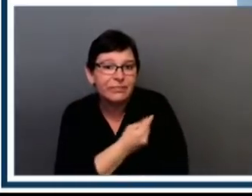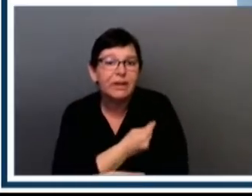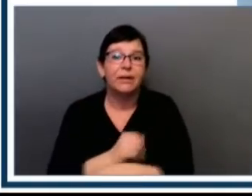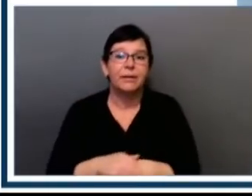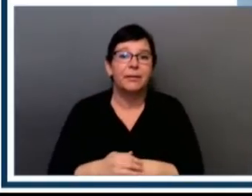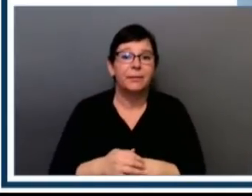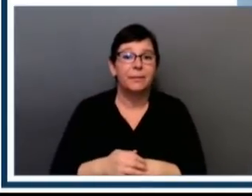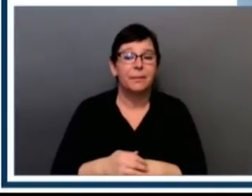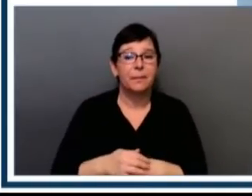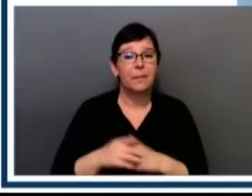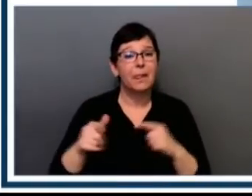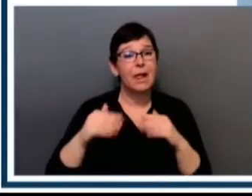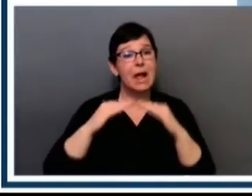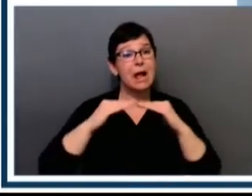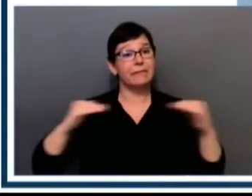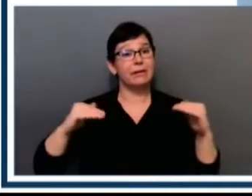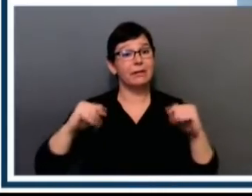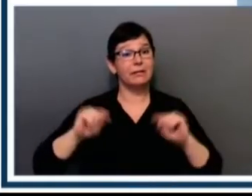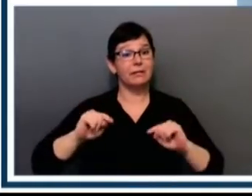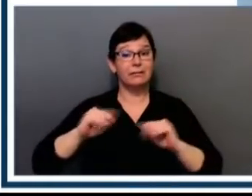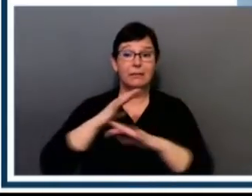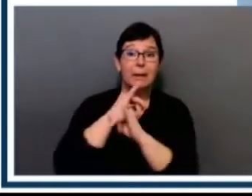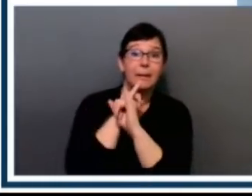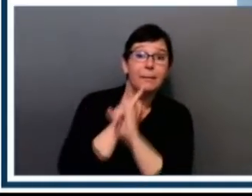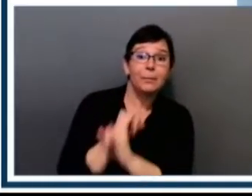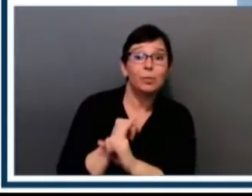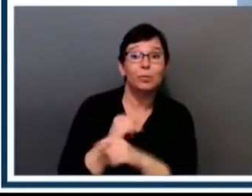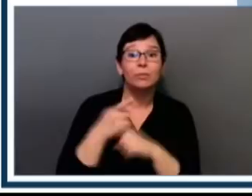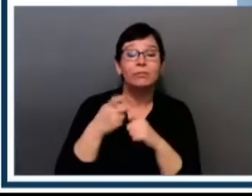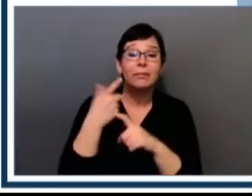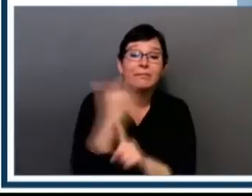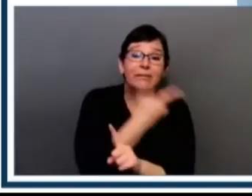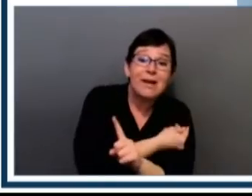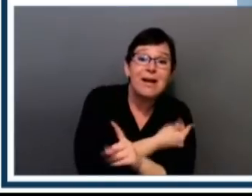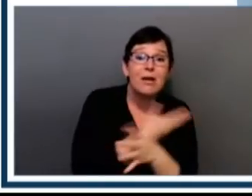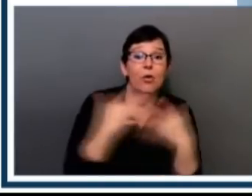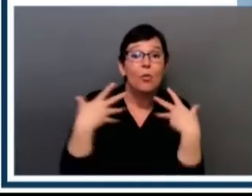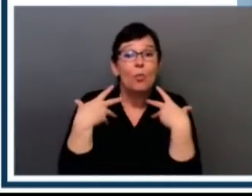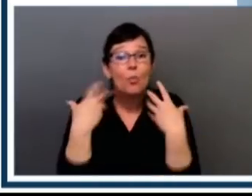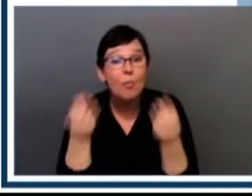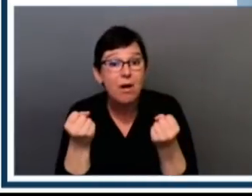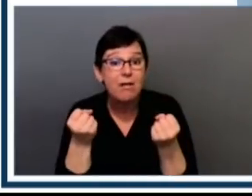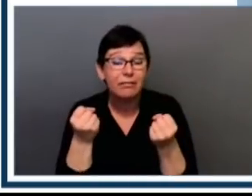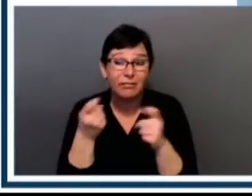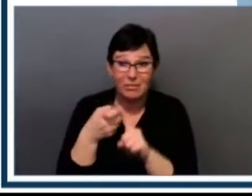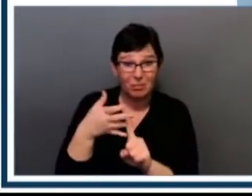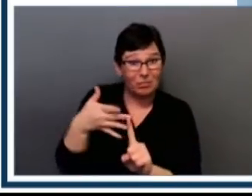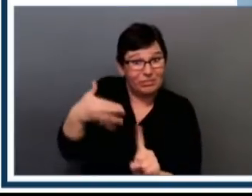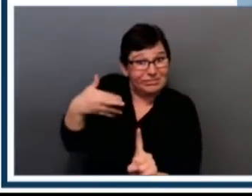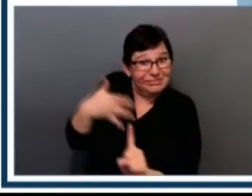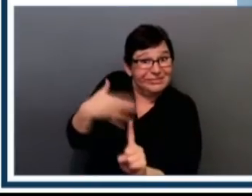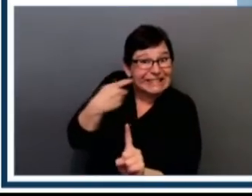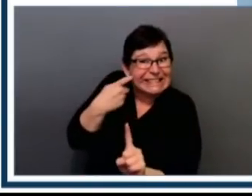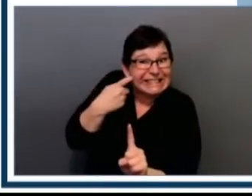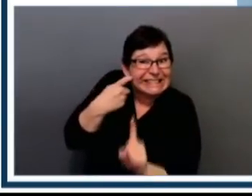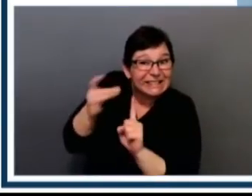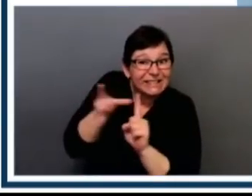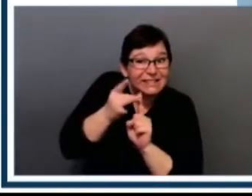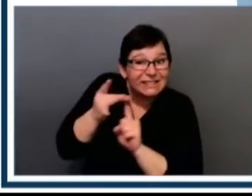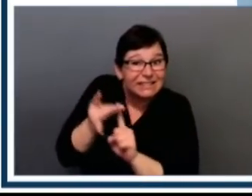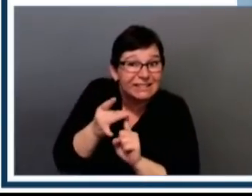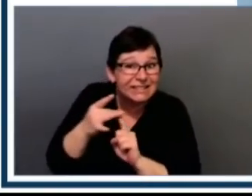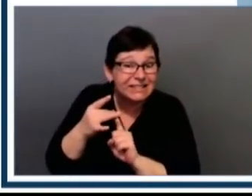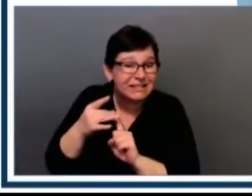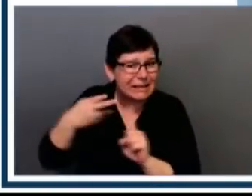Phase 2 will now begin a week earlier on March 7th with some adjustments. Effective March 7th, restaurants